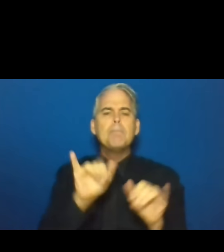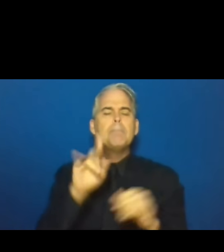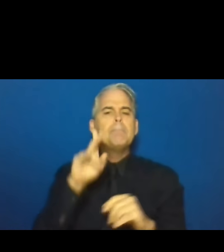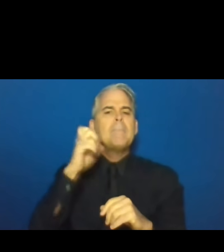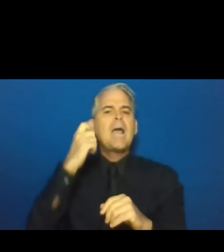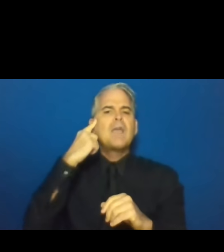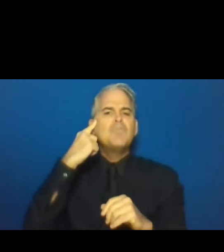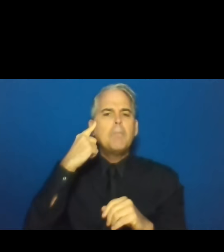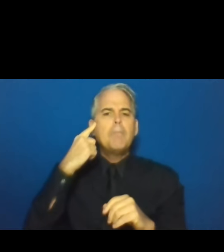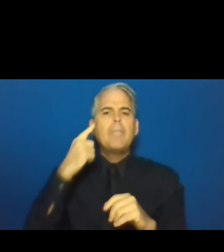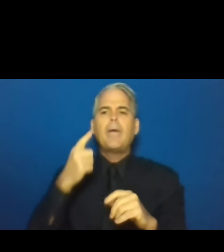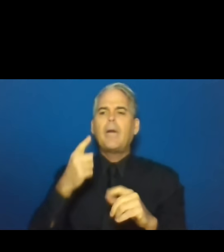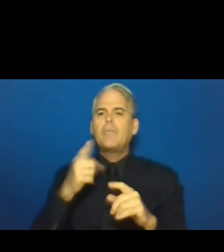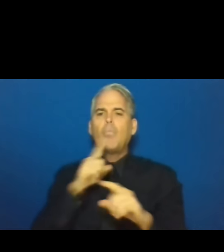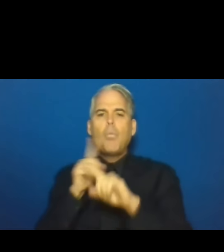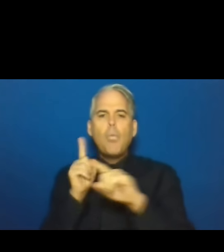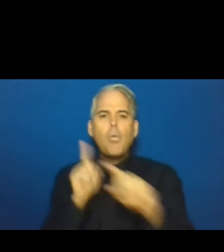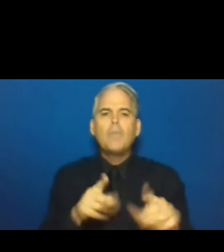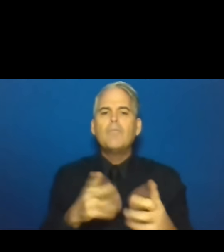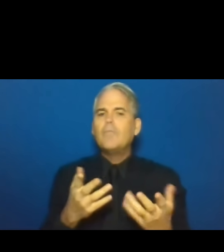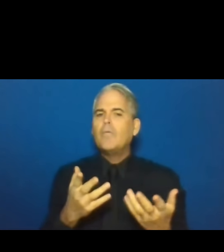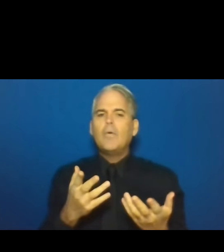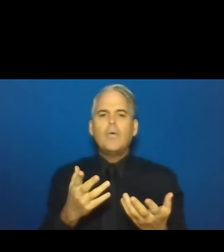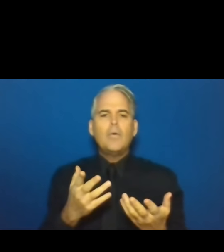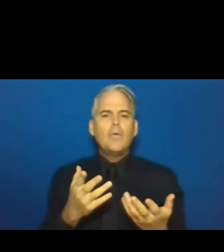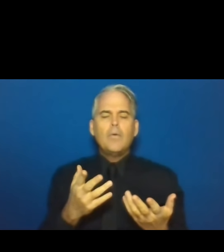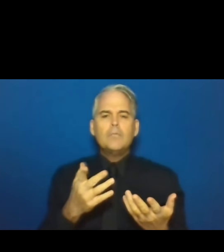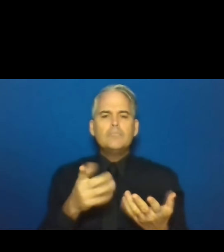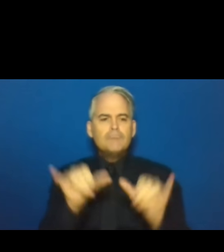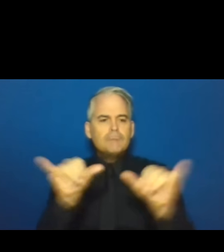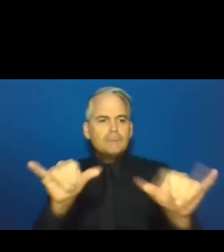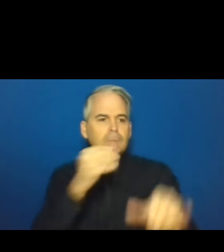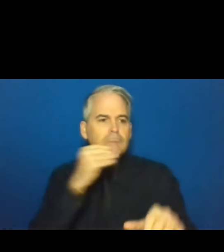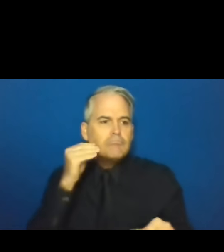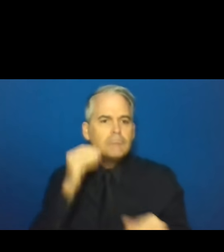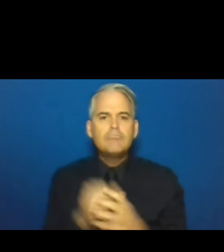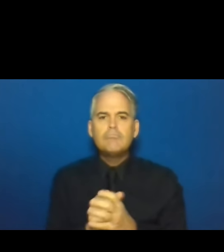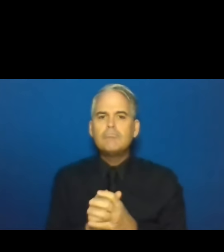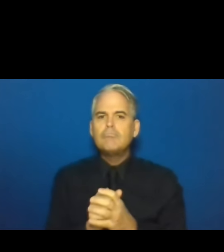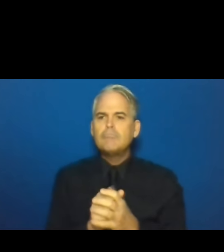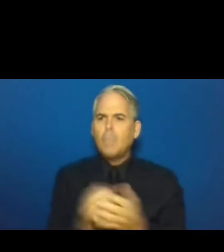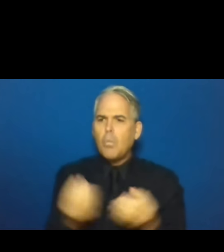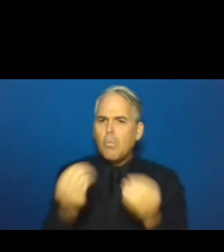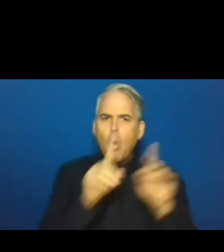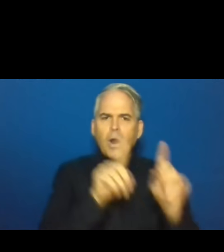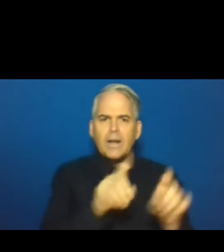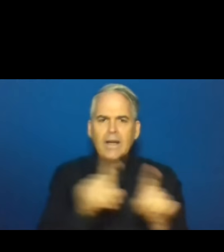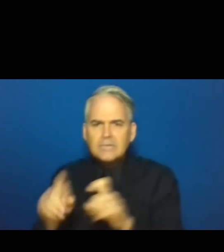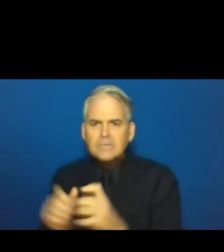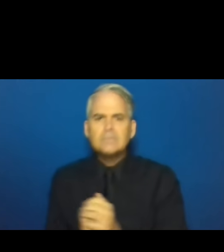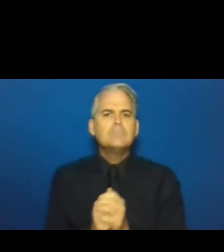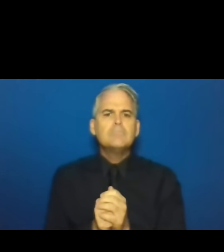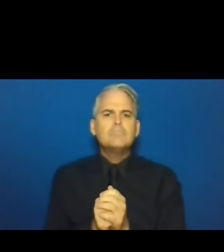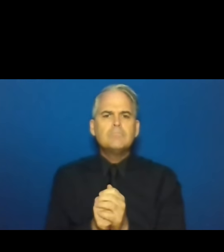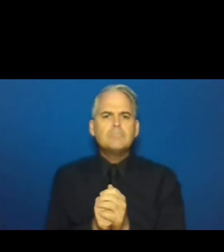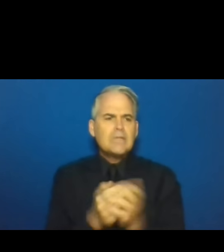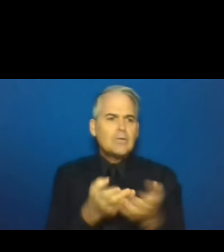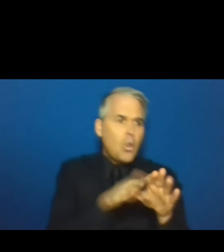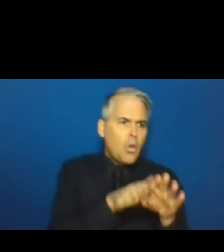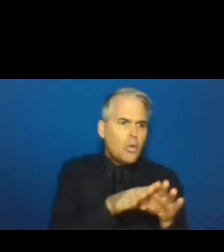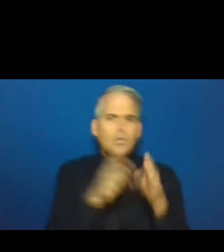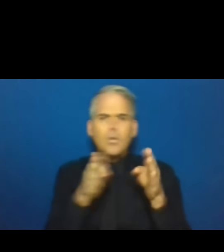to testing, to issuing stay-at-home orders, closures, and the gradual reopening of our economy. But